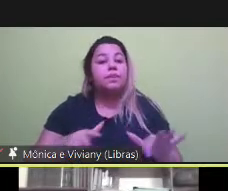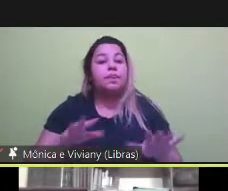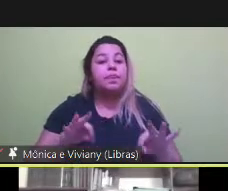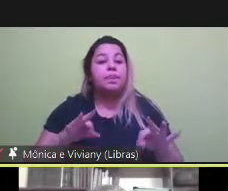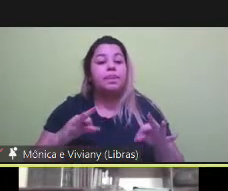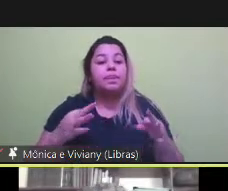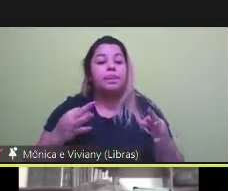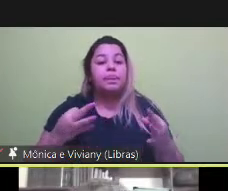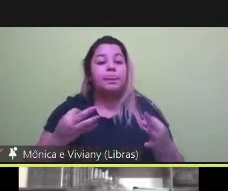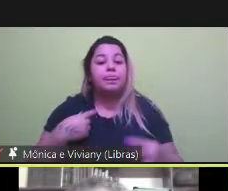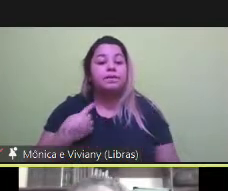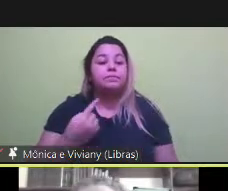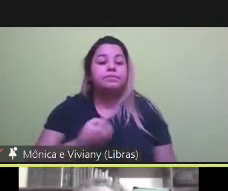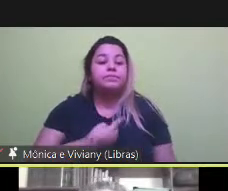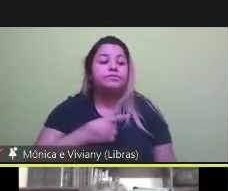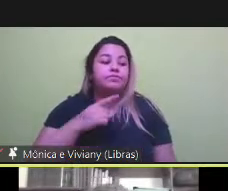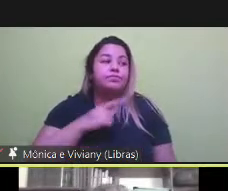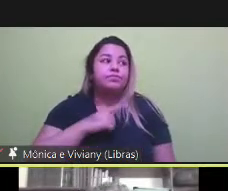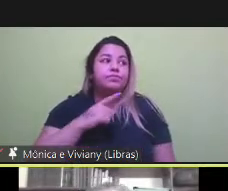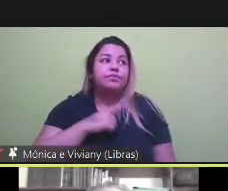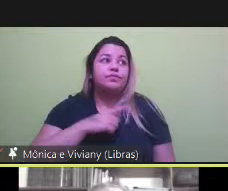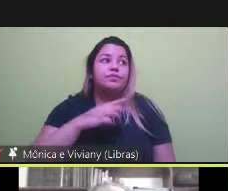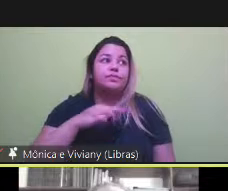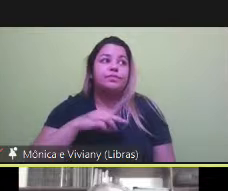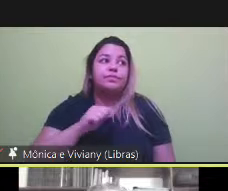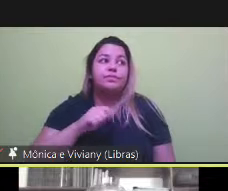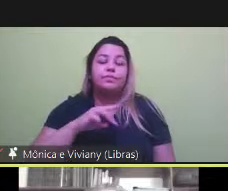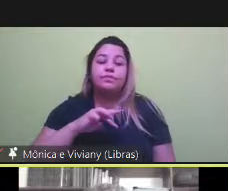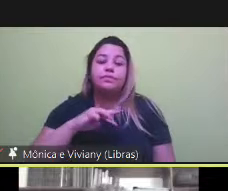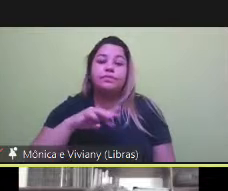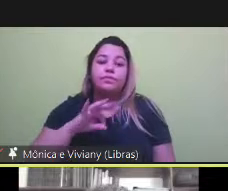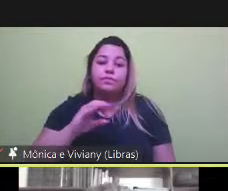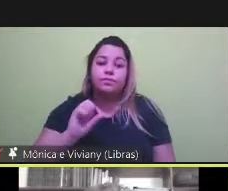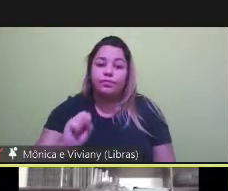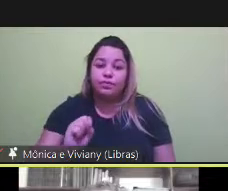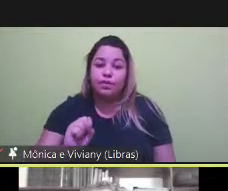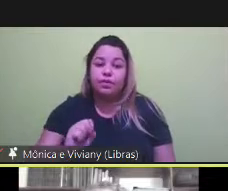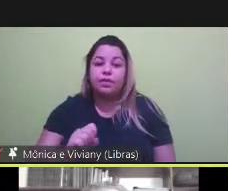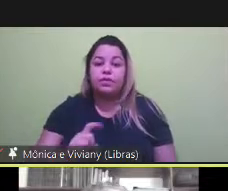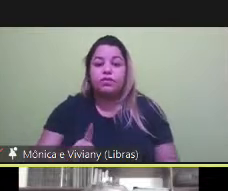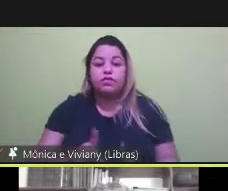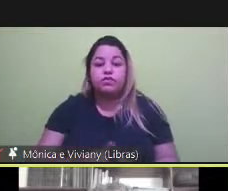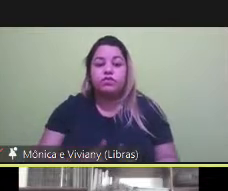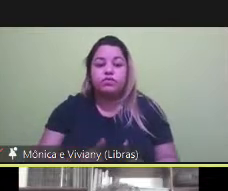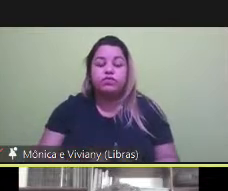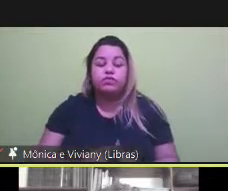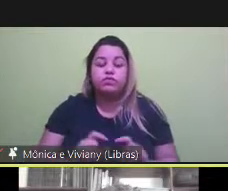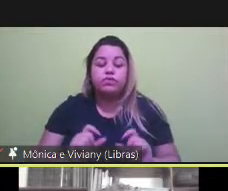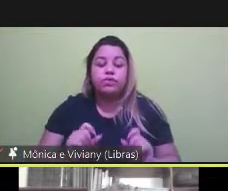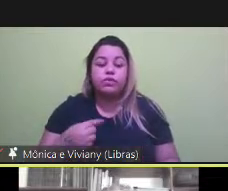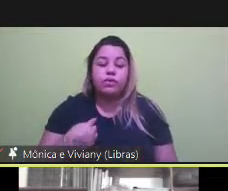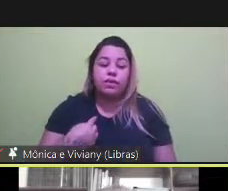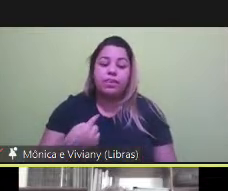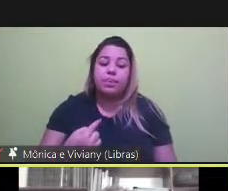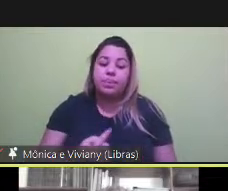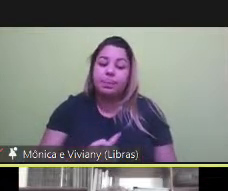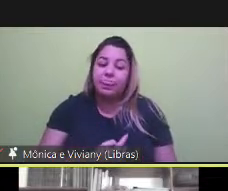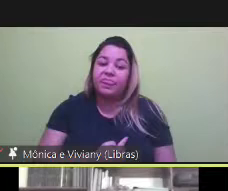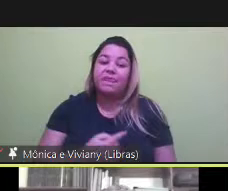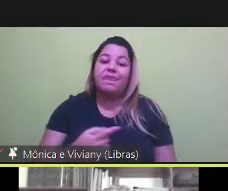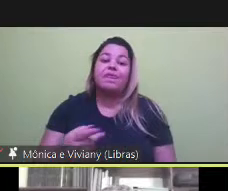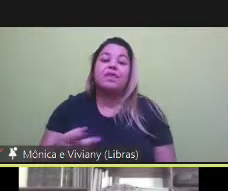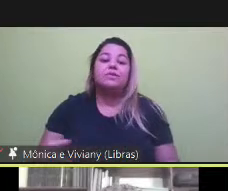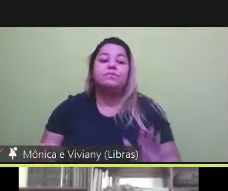integrate them all in a broader one. There was also an investment in the education for a